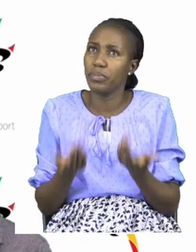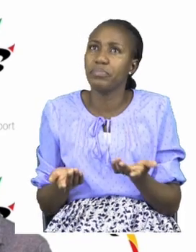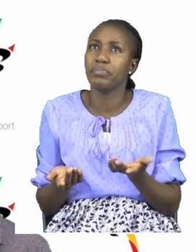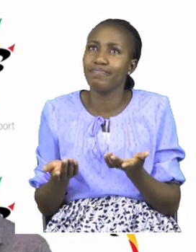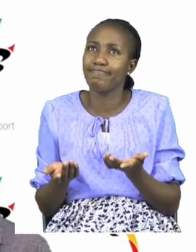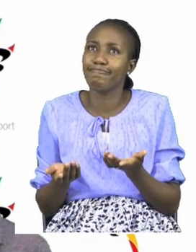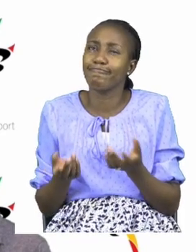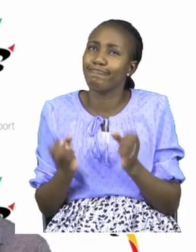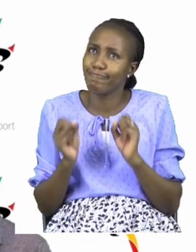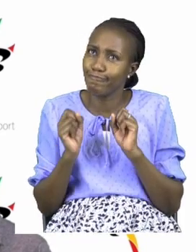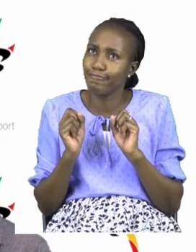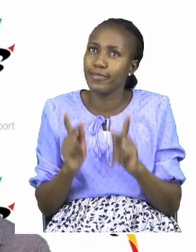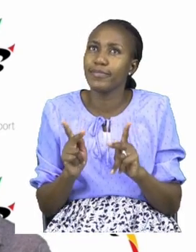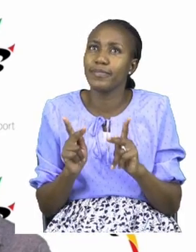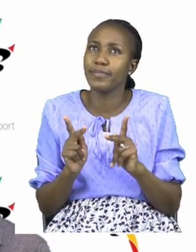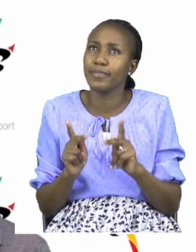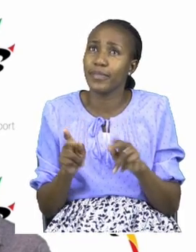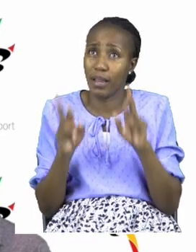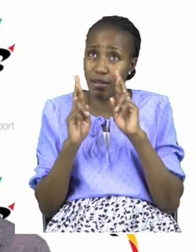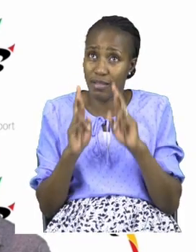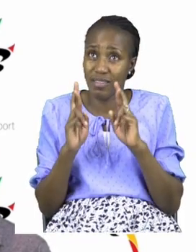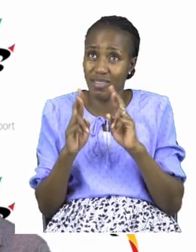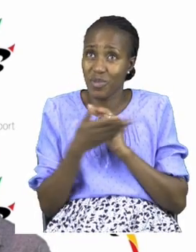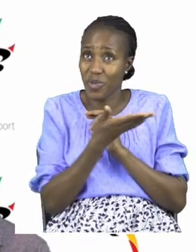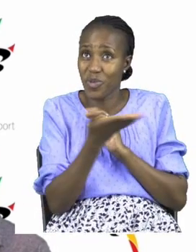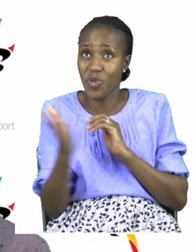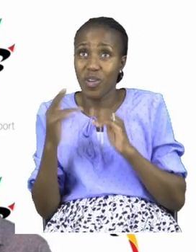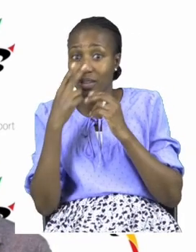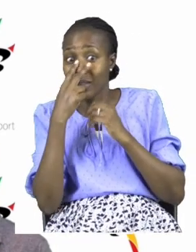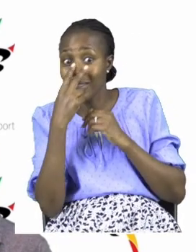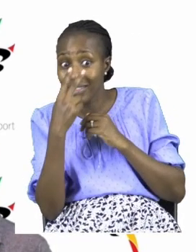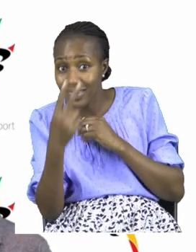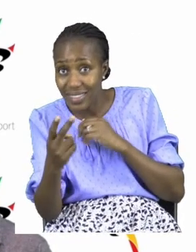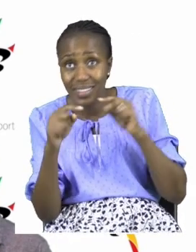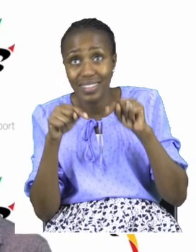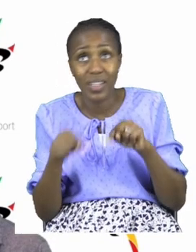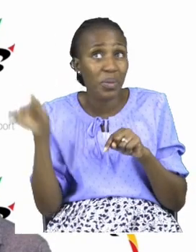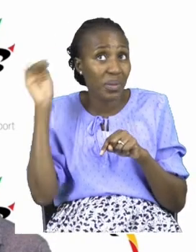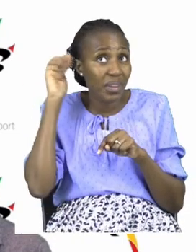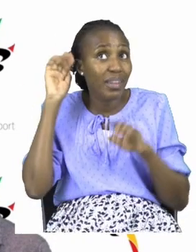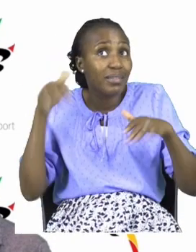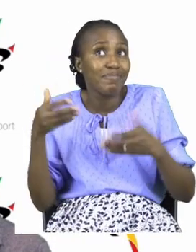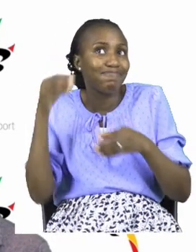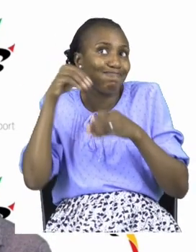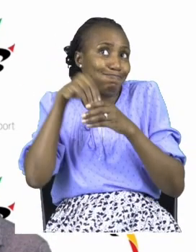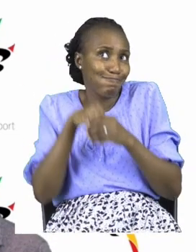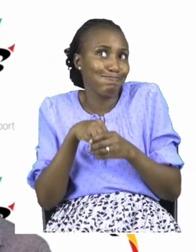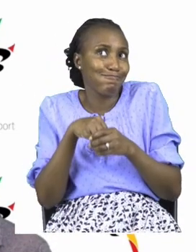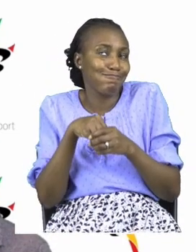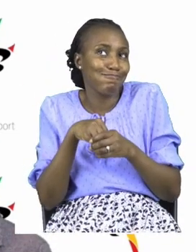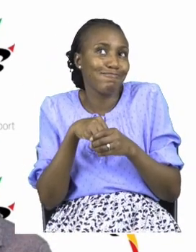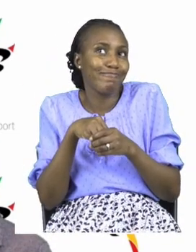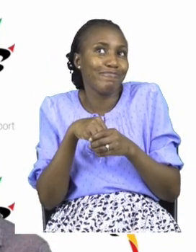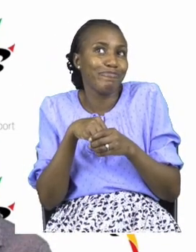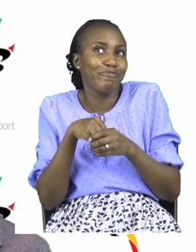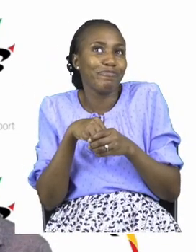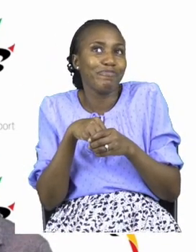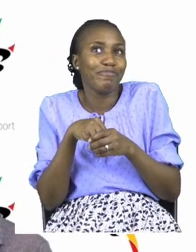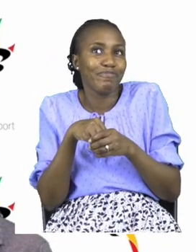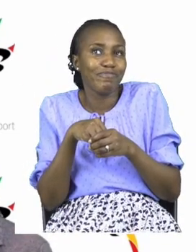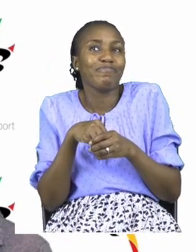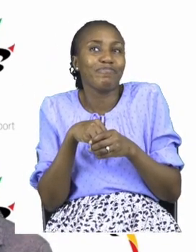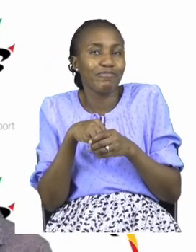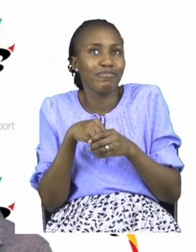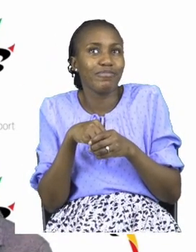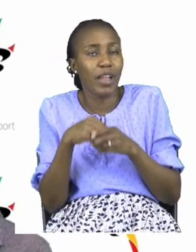All right. So I hope that gave you a good picture of what tennis in Namibia is all about.